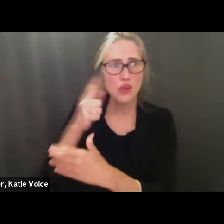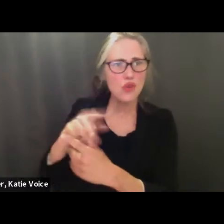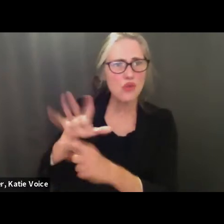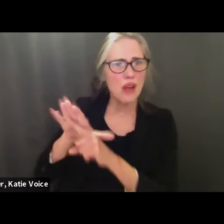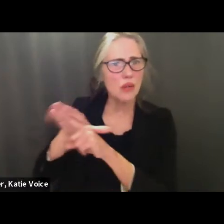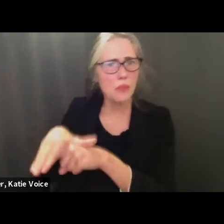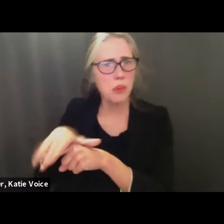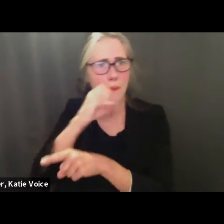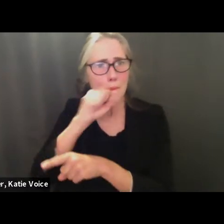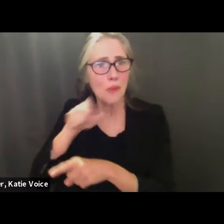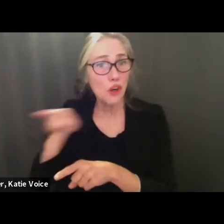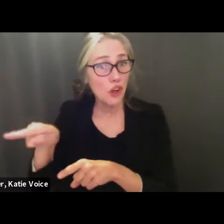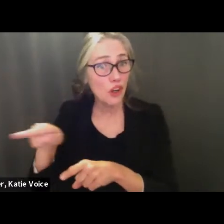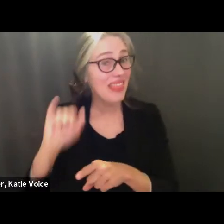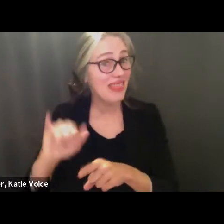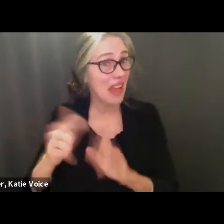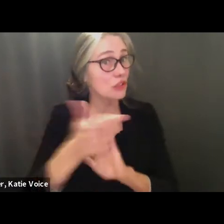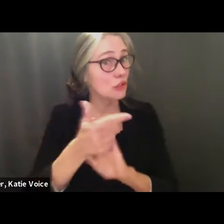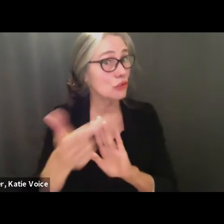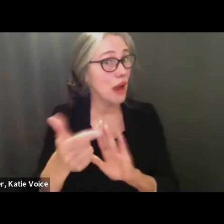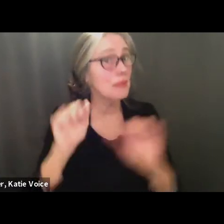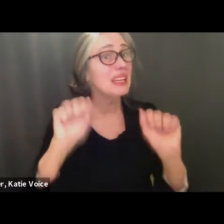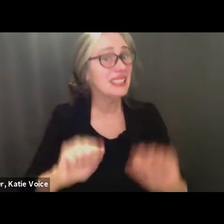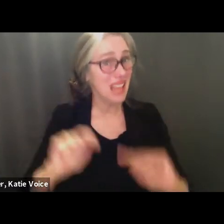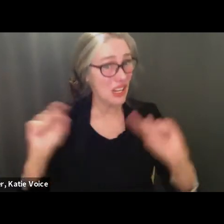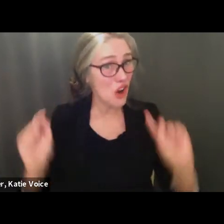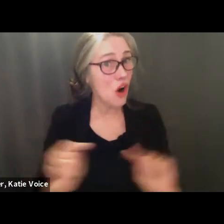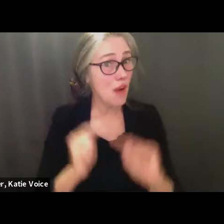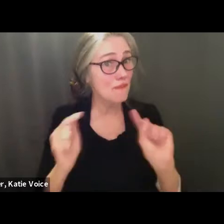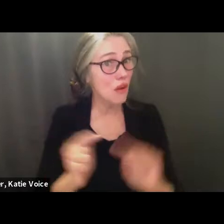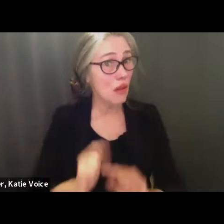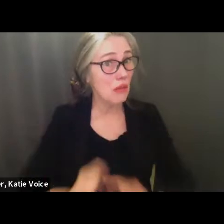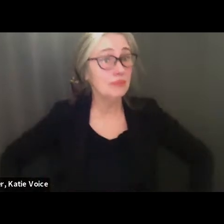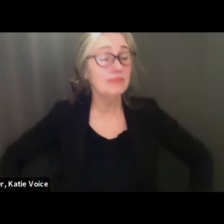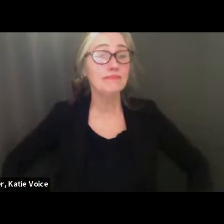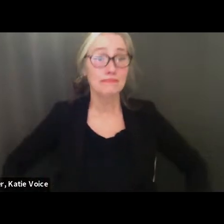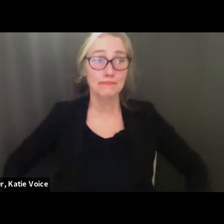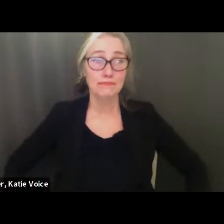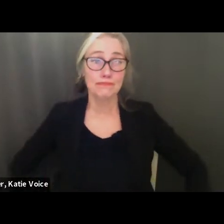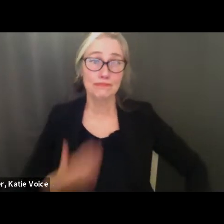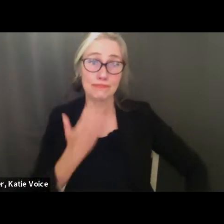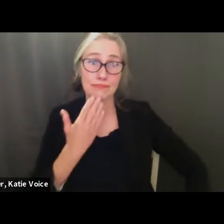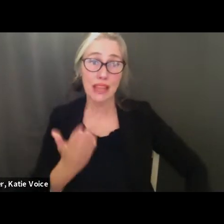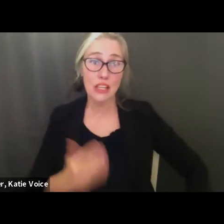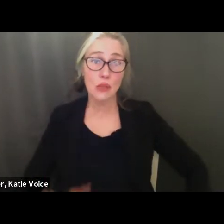Gracias. Our next speaker is Leslie Sanderson.